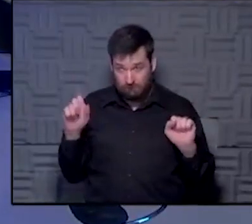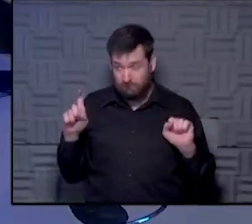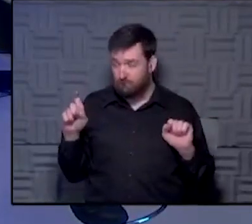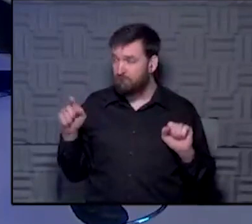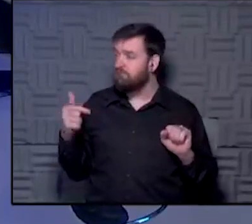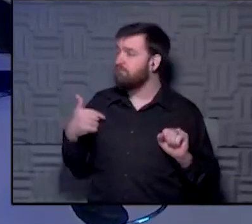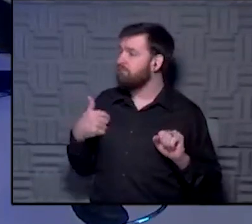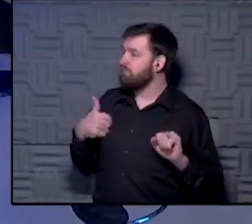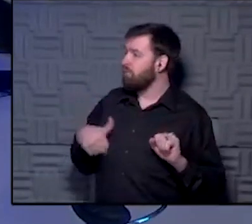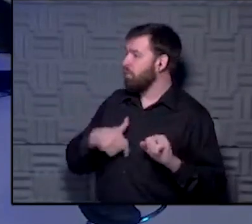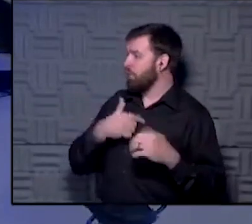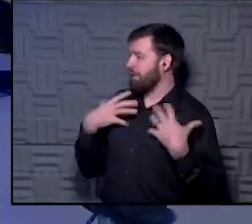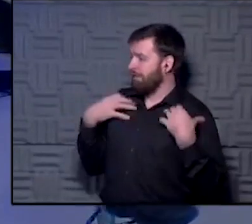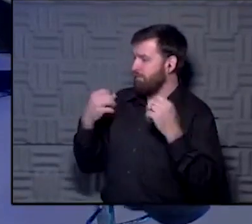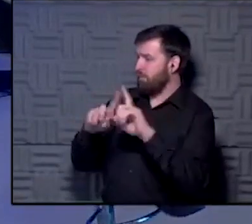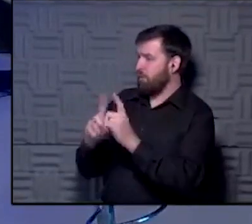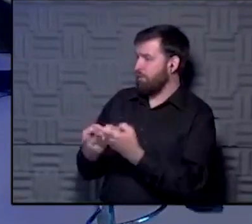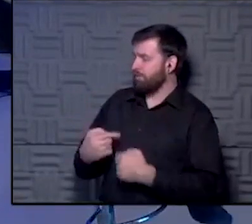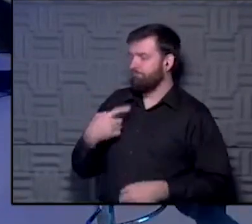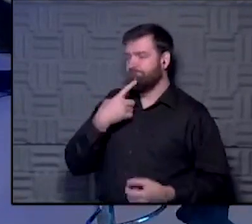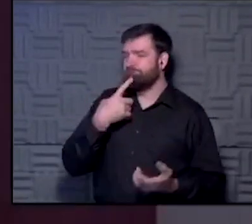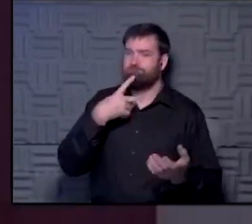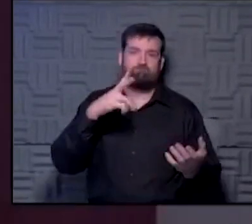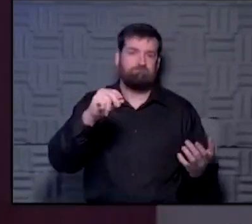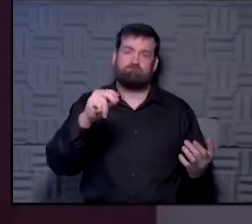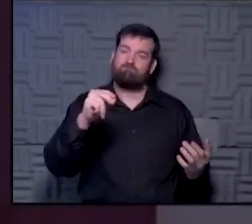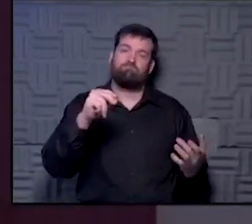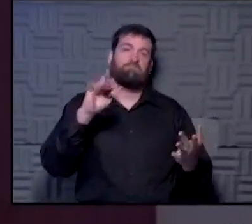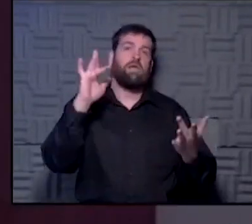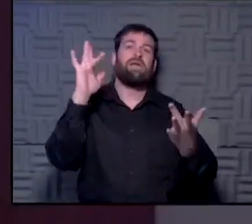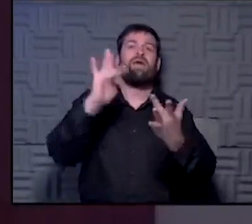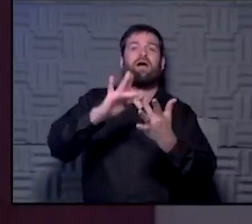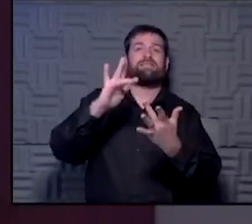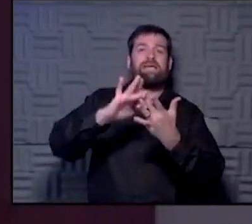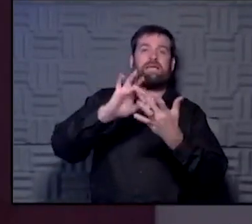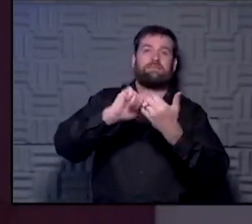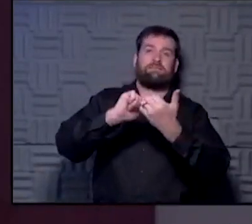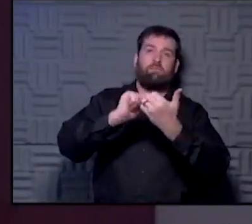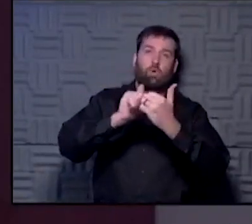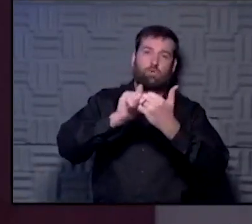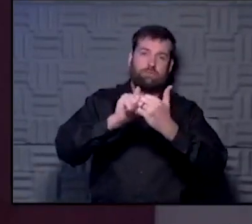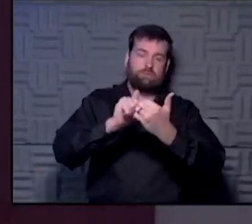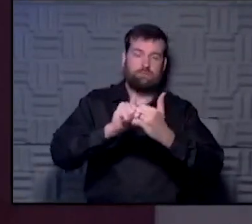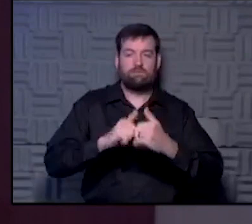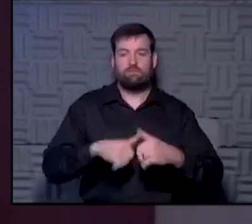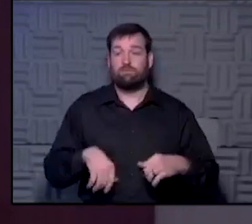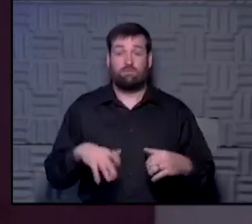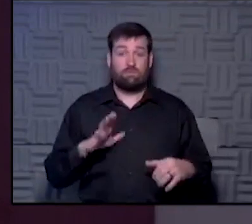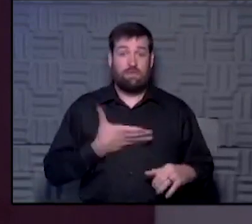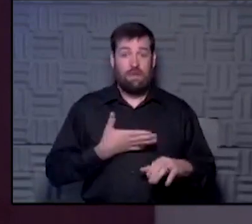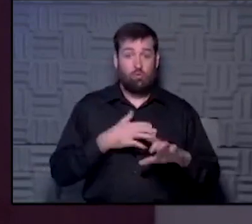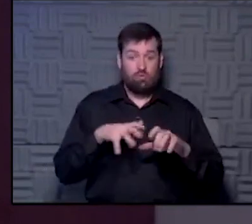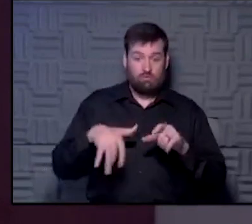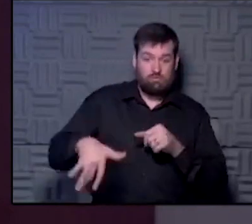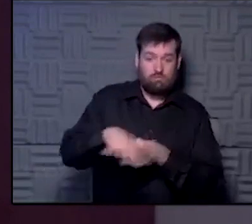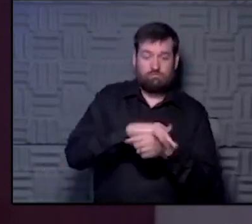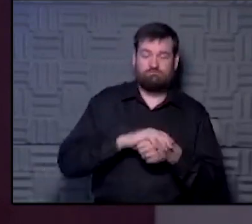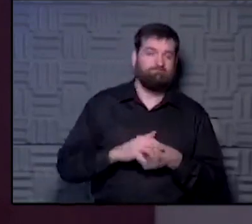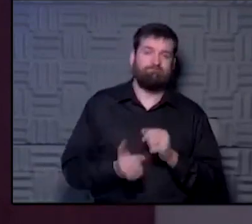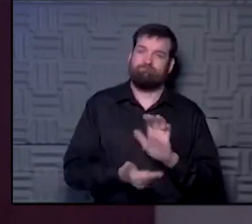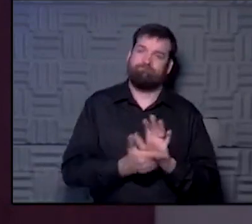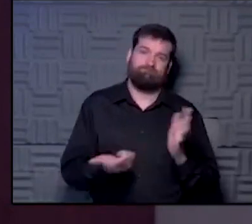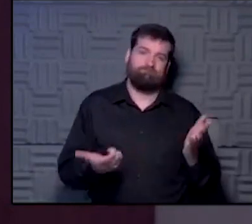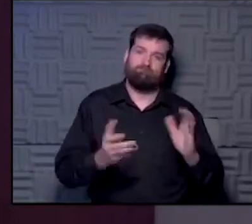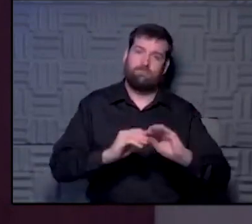We in the health department would say no. So we have prohibited contact sports that are affiliated with schools within our jurisdiction. Obviously, we